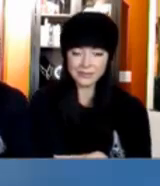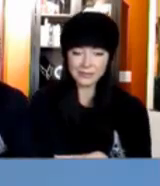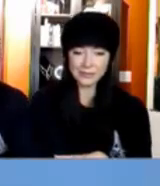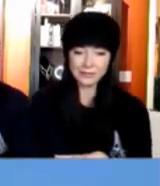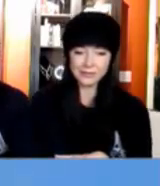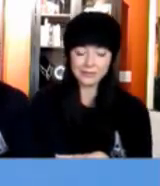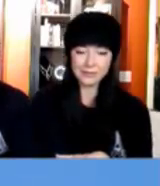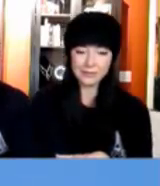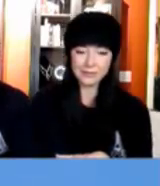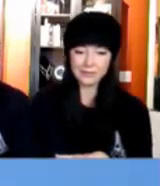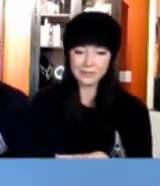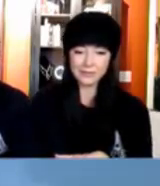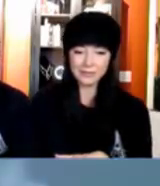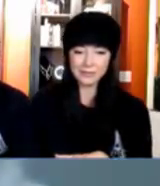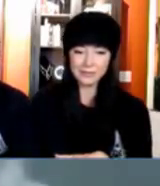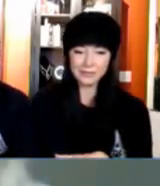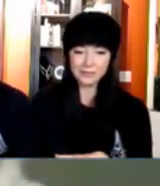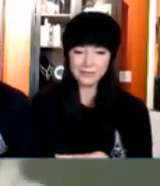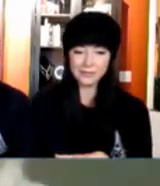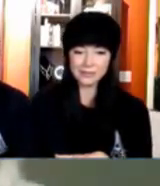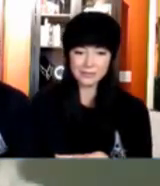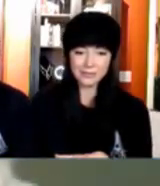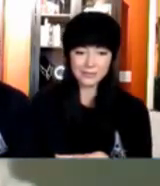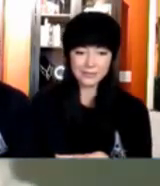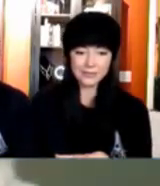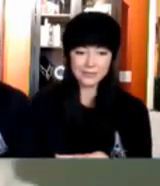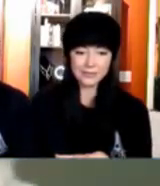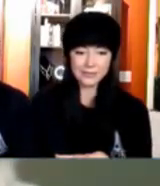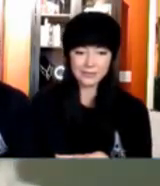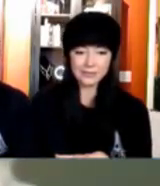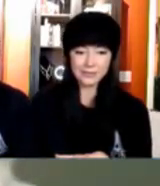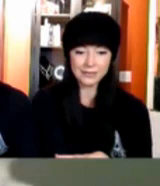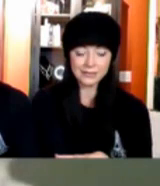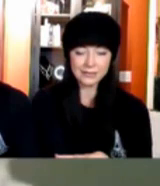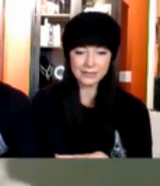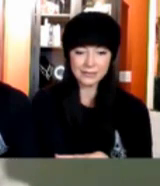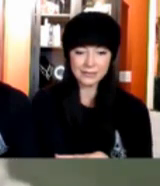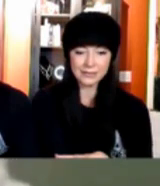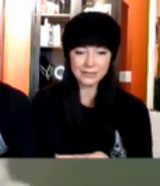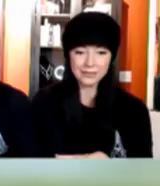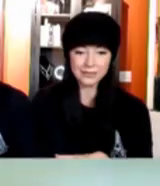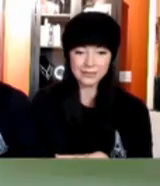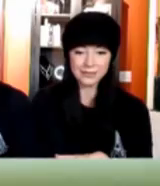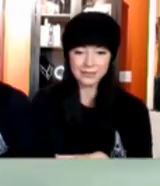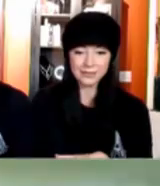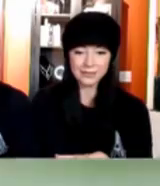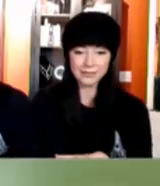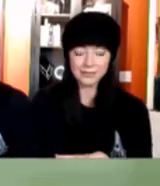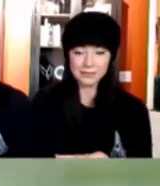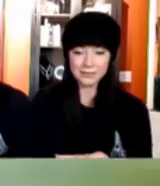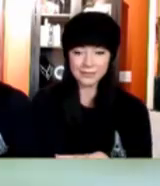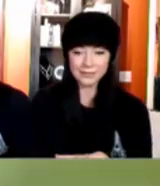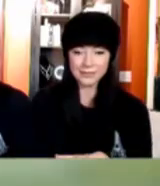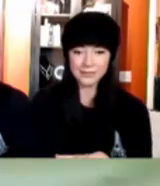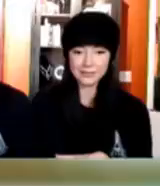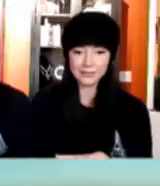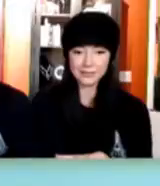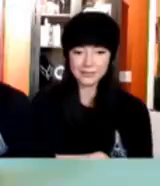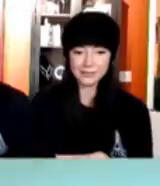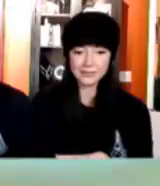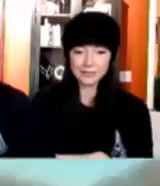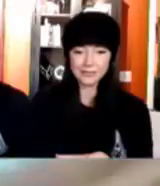started moving in. The number of songbirds and migratory birds started to increase greatly. The number of beavers started to increase